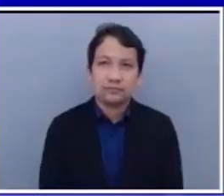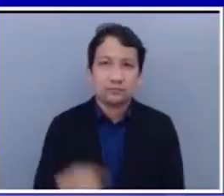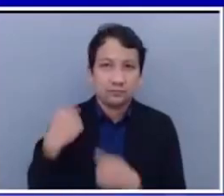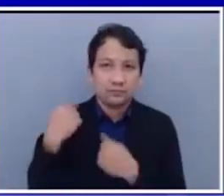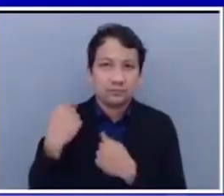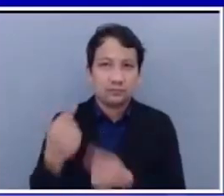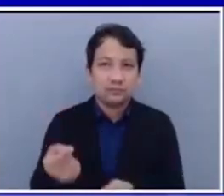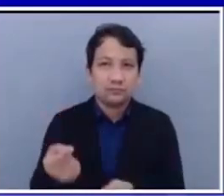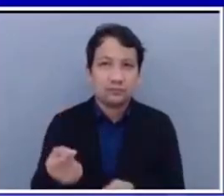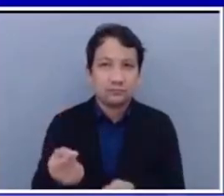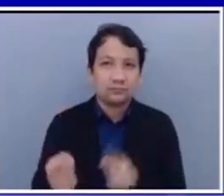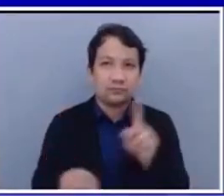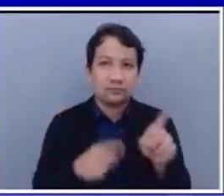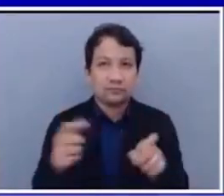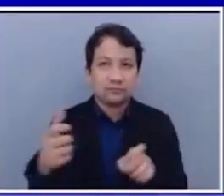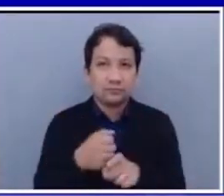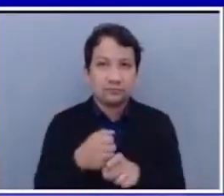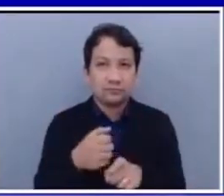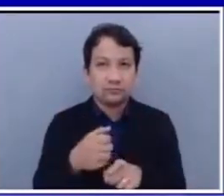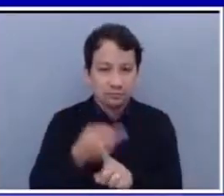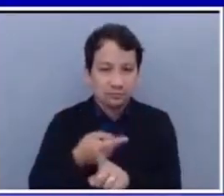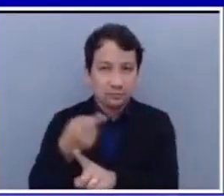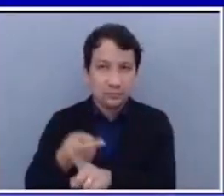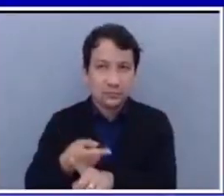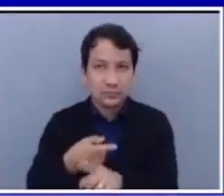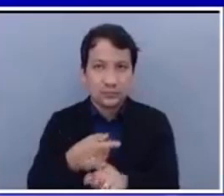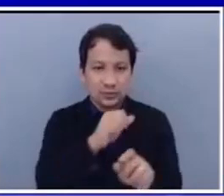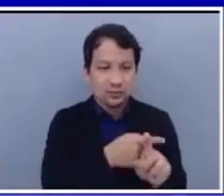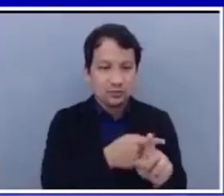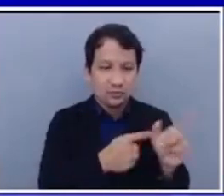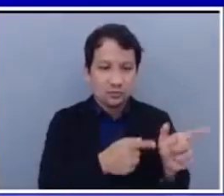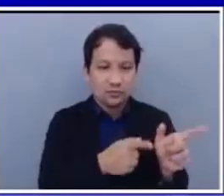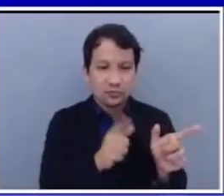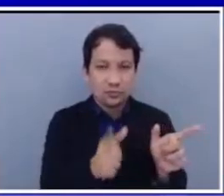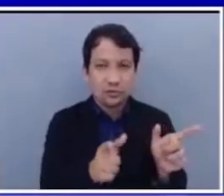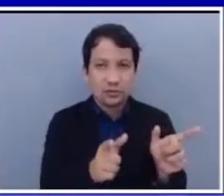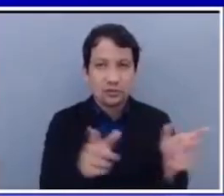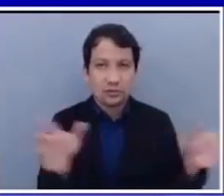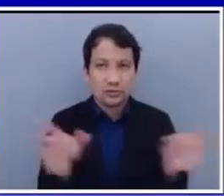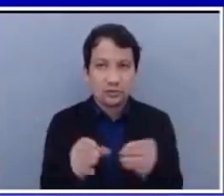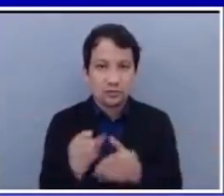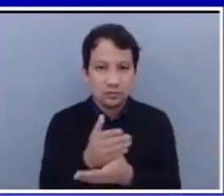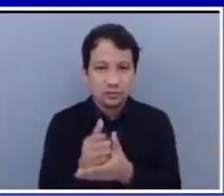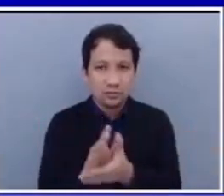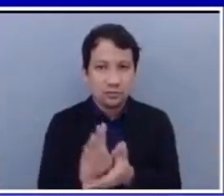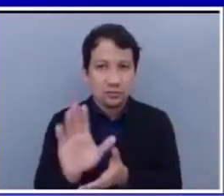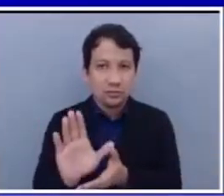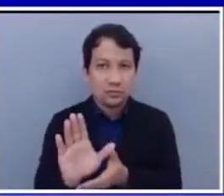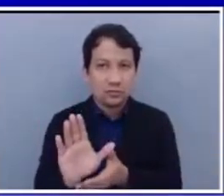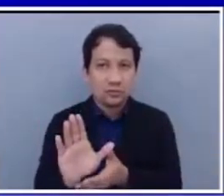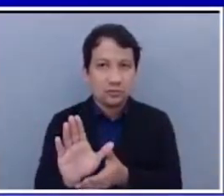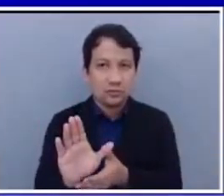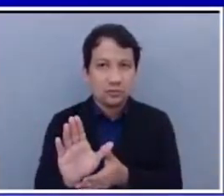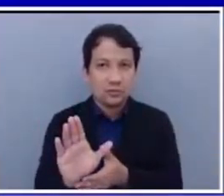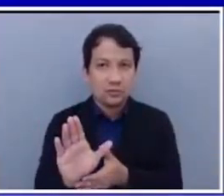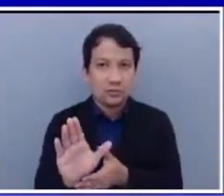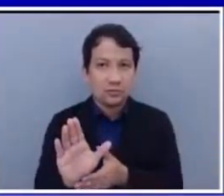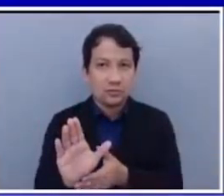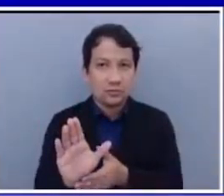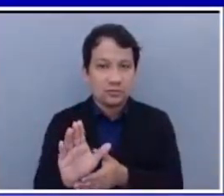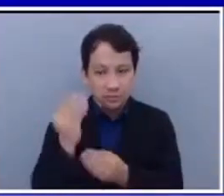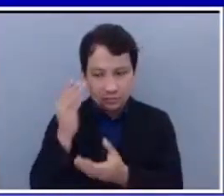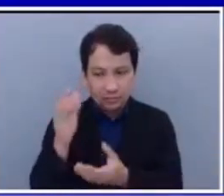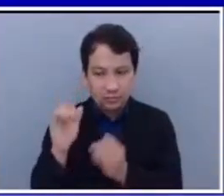we have to get the monthly data from April 2020. So we'll just share that with you. Ipa-extract ko lang muna sa technical team. Thank you.